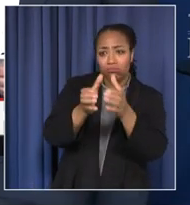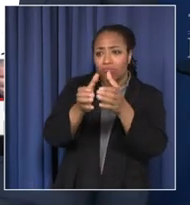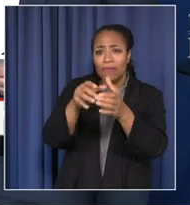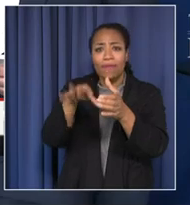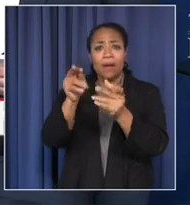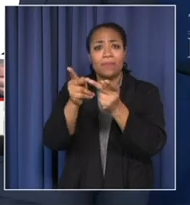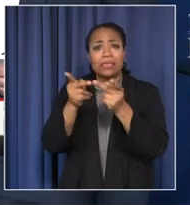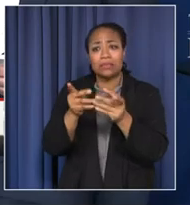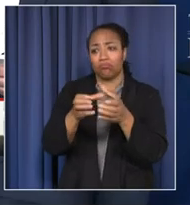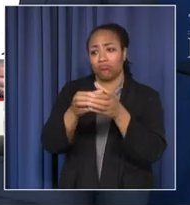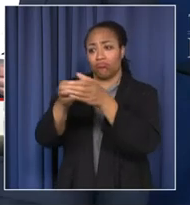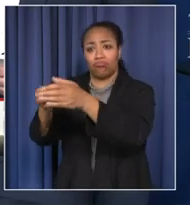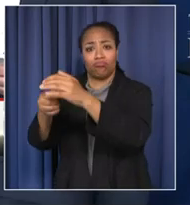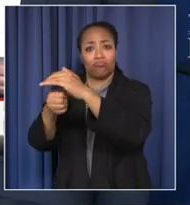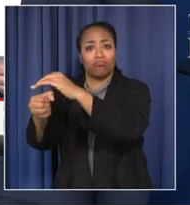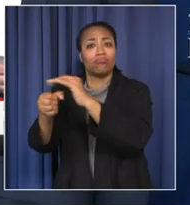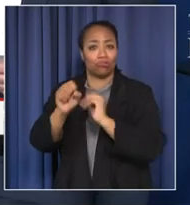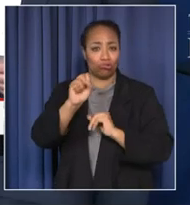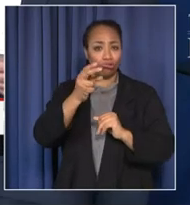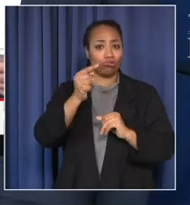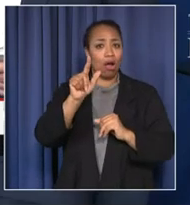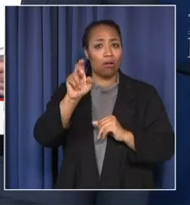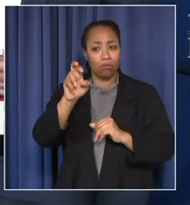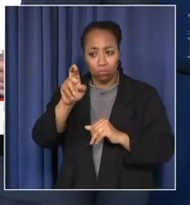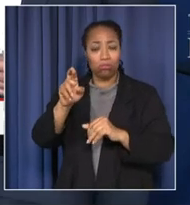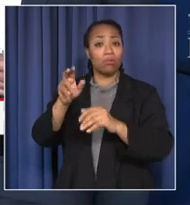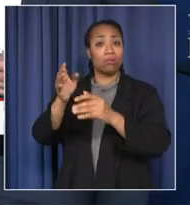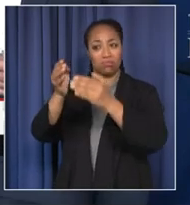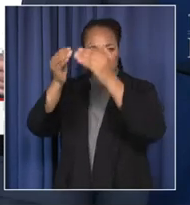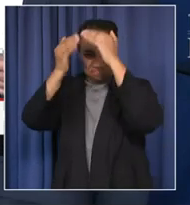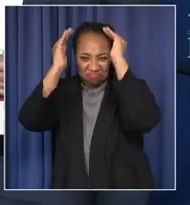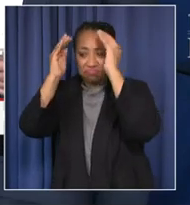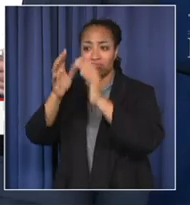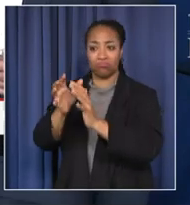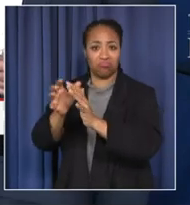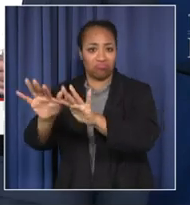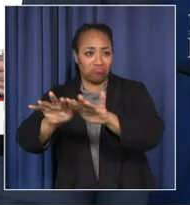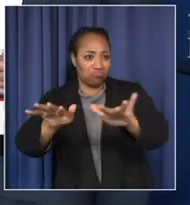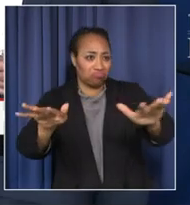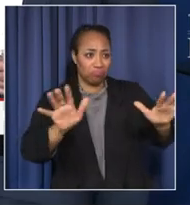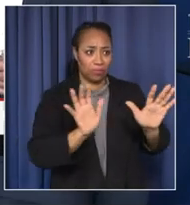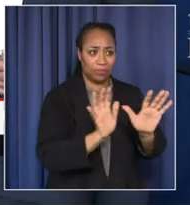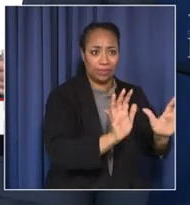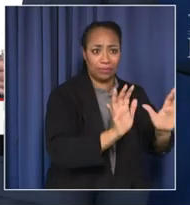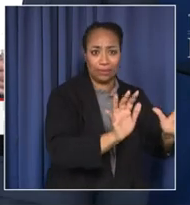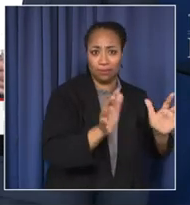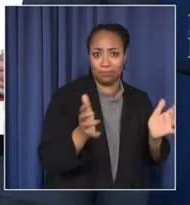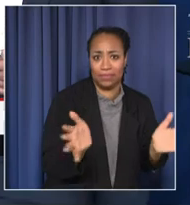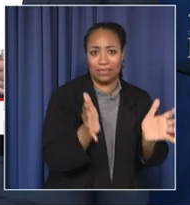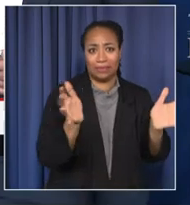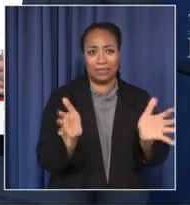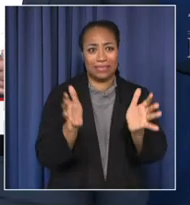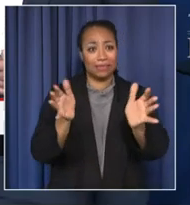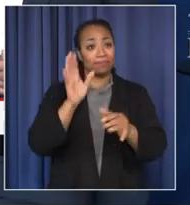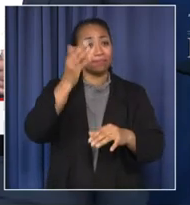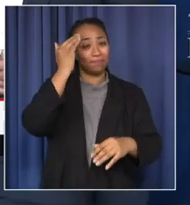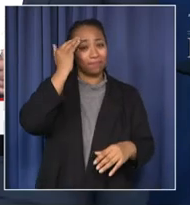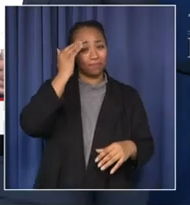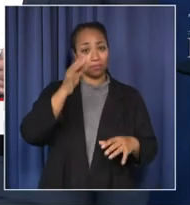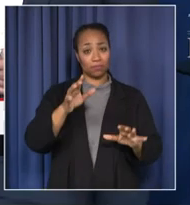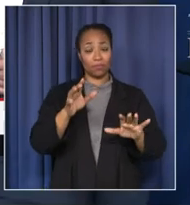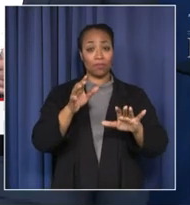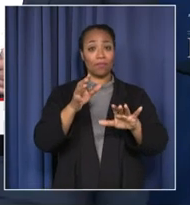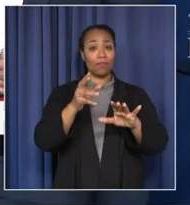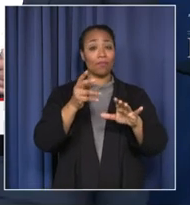street. So yes, we have to work with it urgently, but we also have to be smart so we're not just displacing or